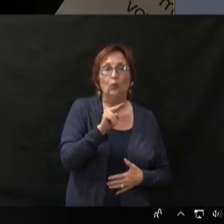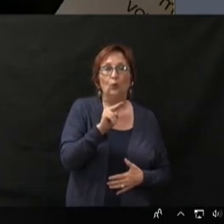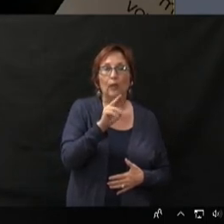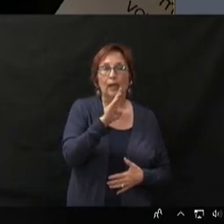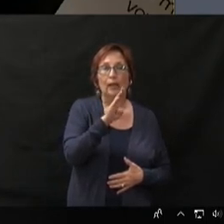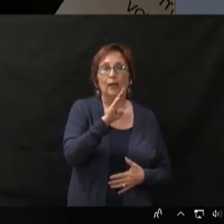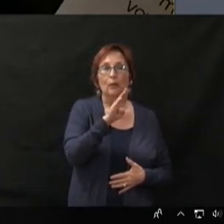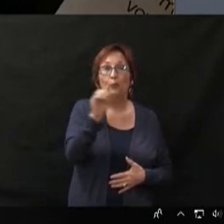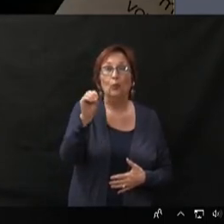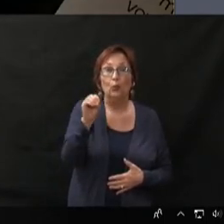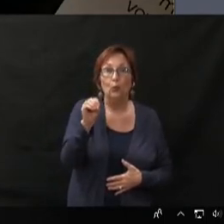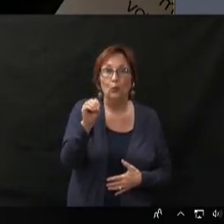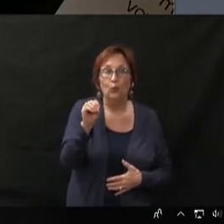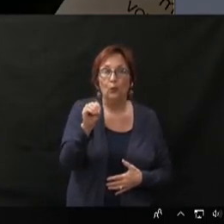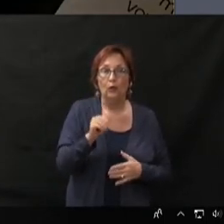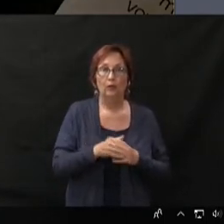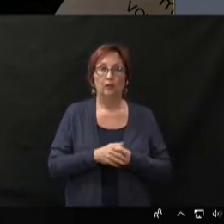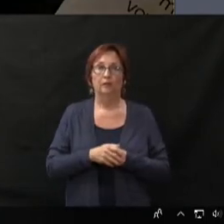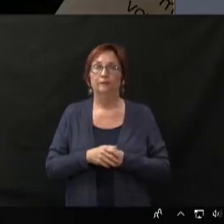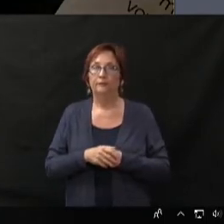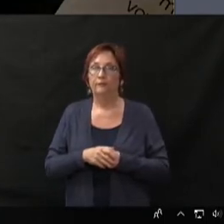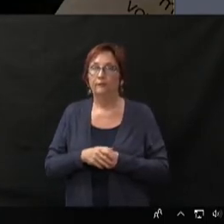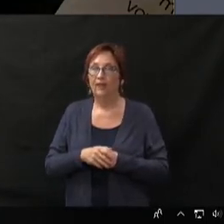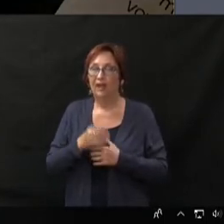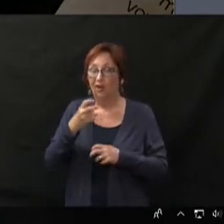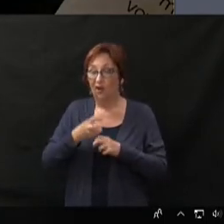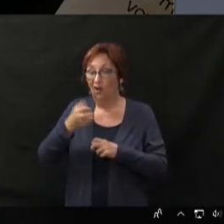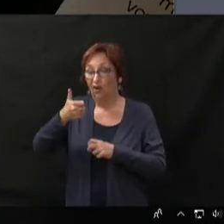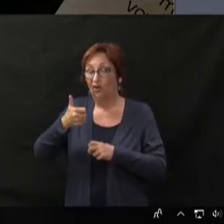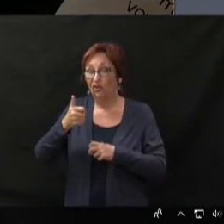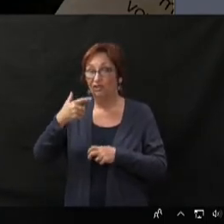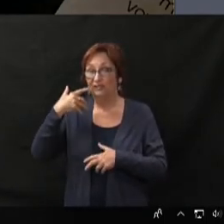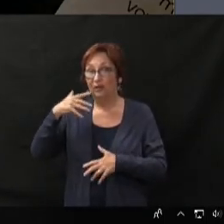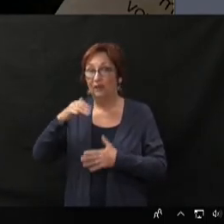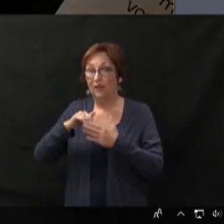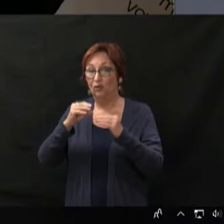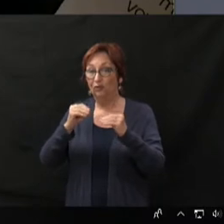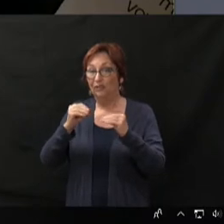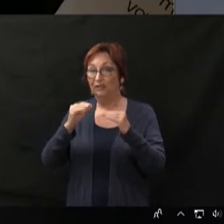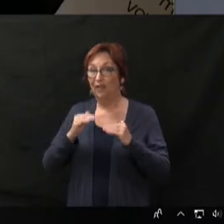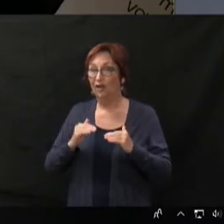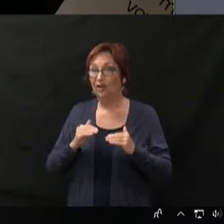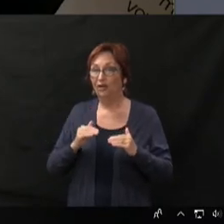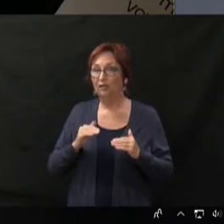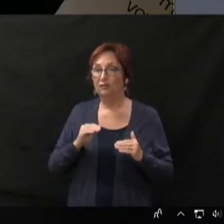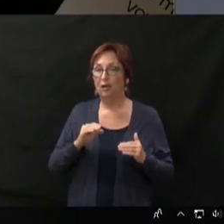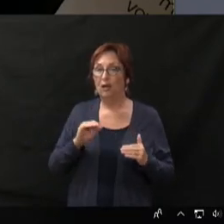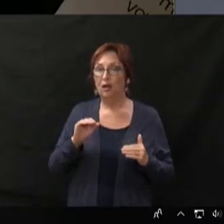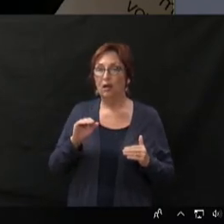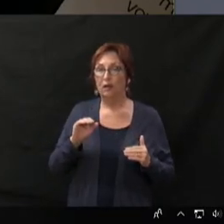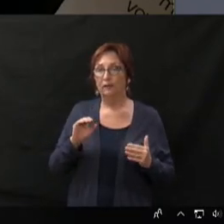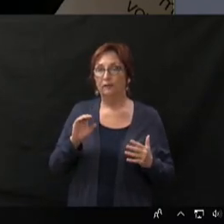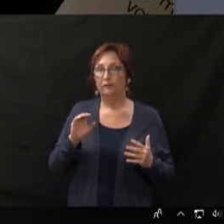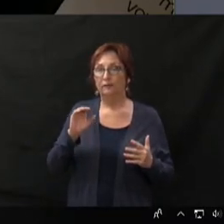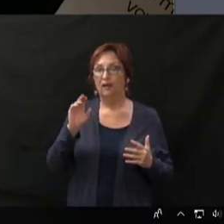boo. And the little harder sound that you teach down the line is as in book.